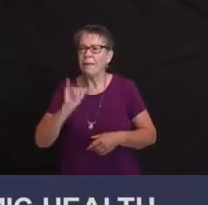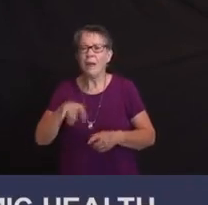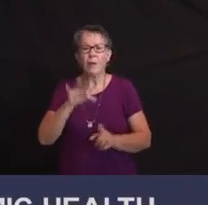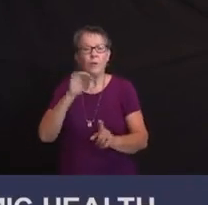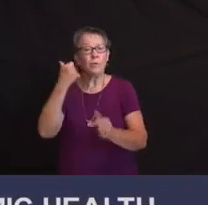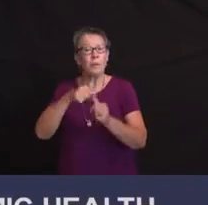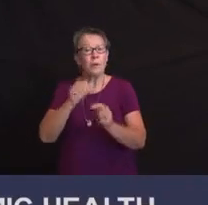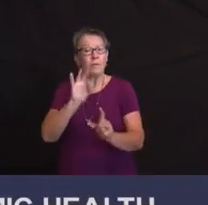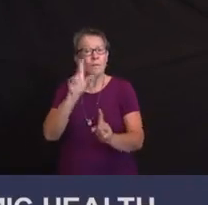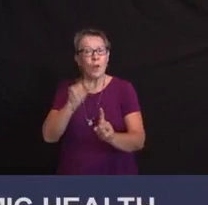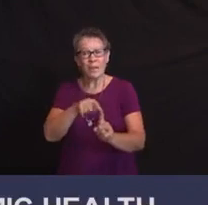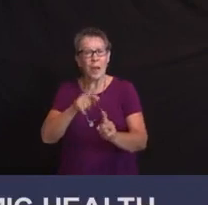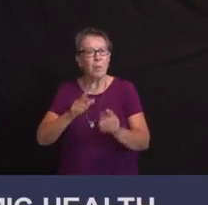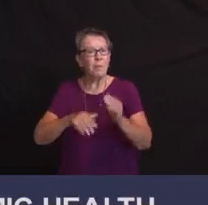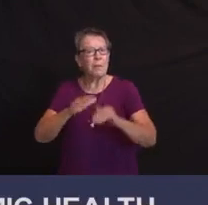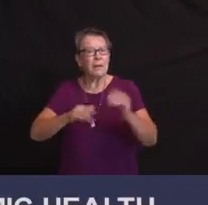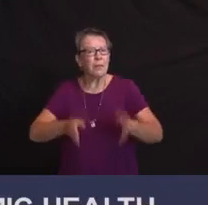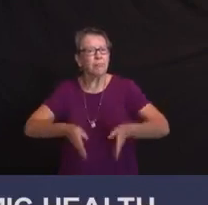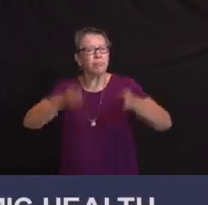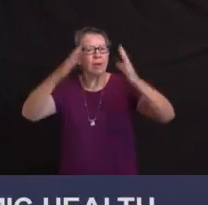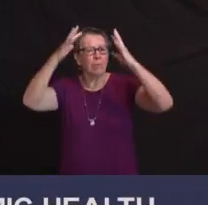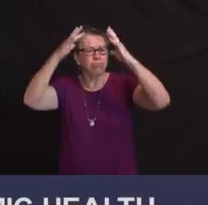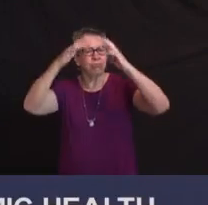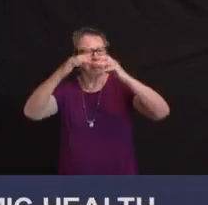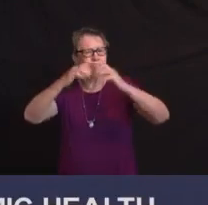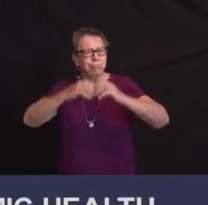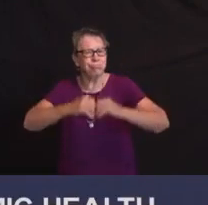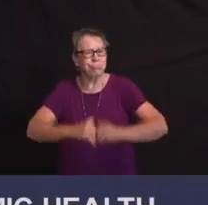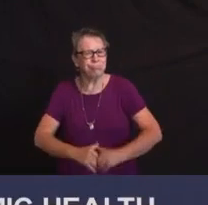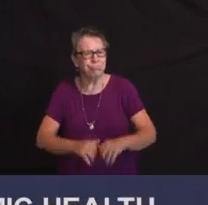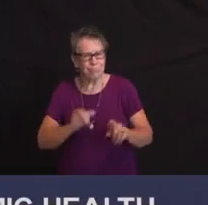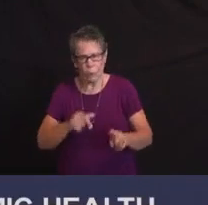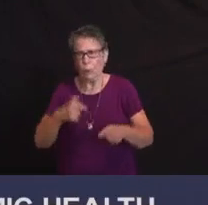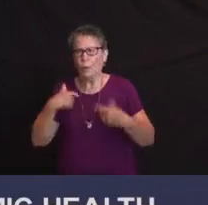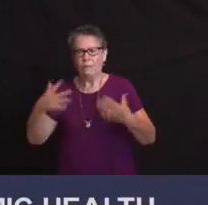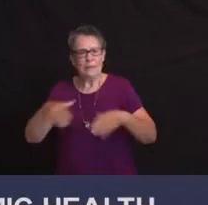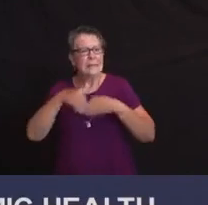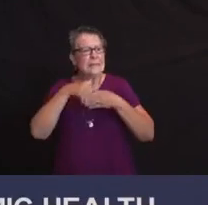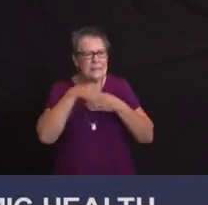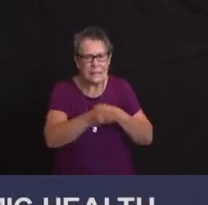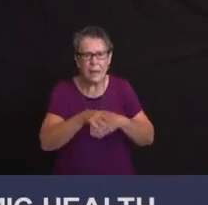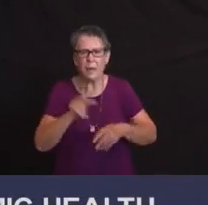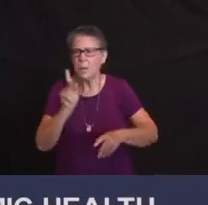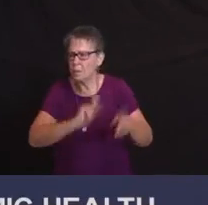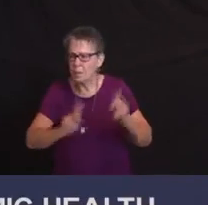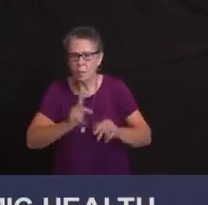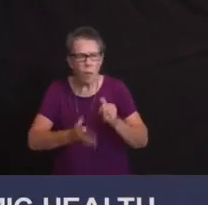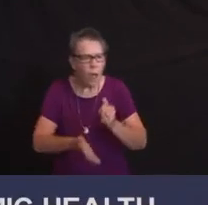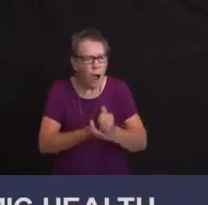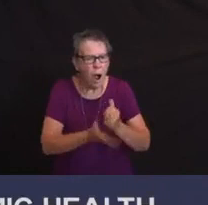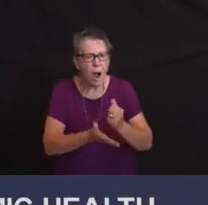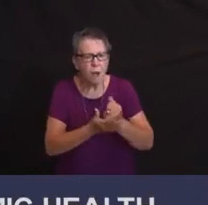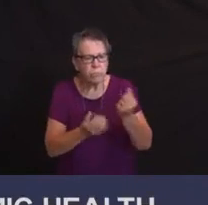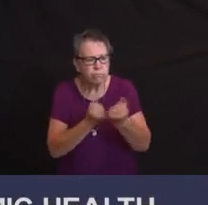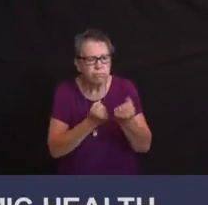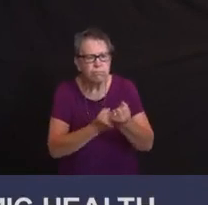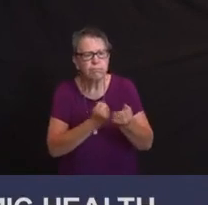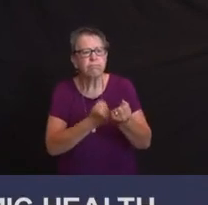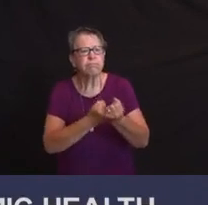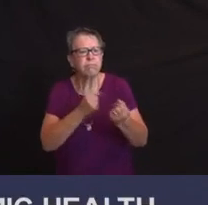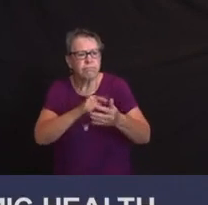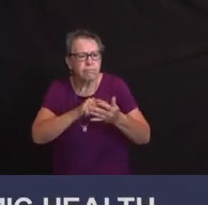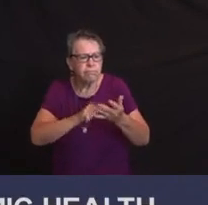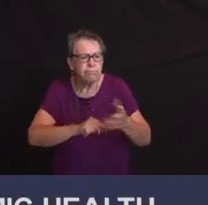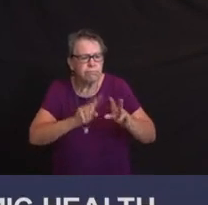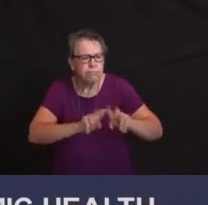the Hospital Association will do whatever they need to do. Thank you. You got something? Good afternoon. Good